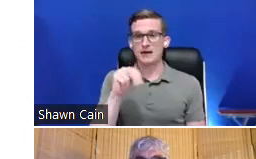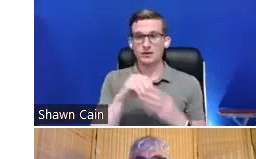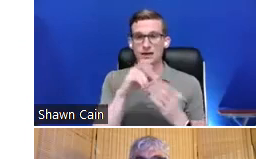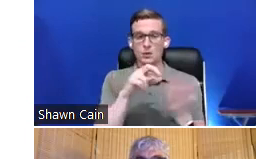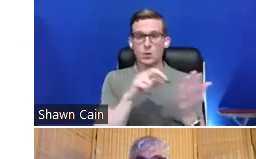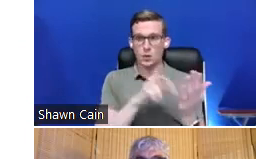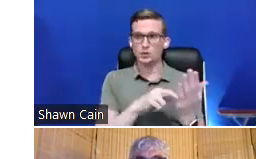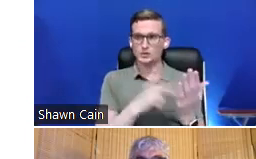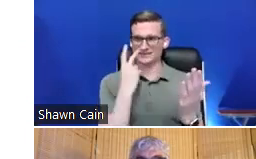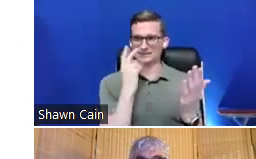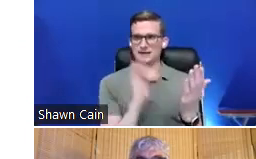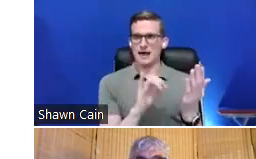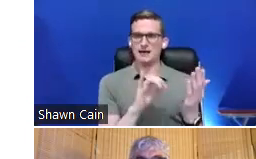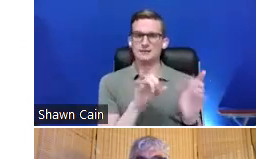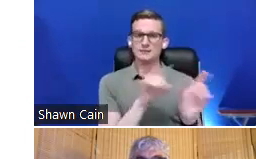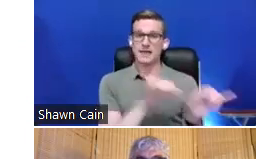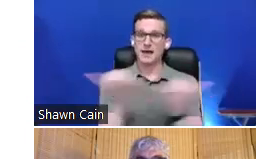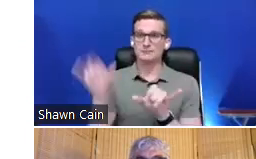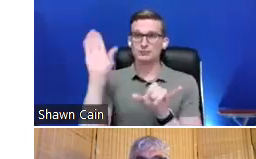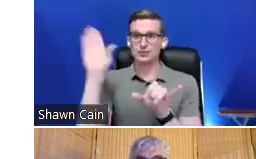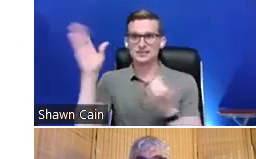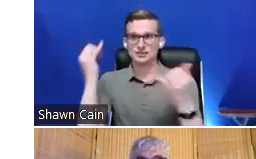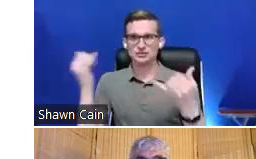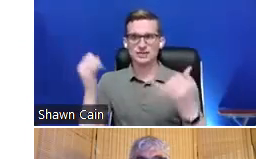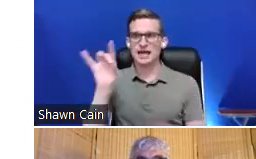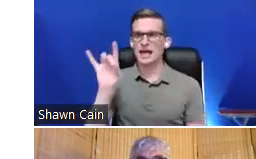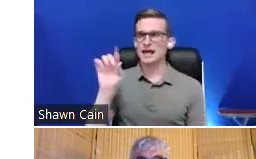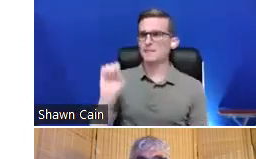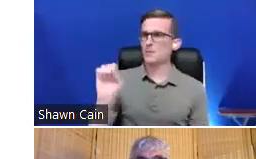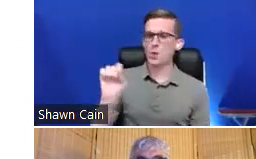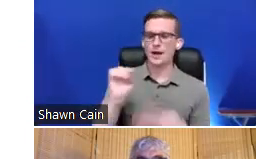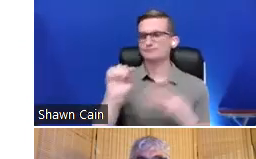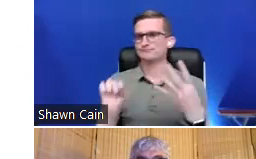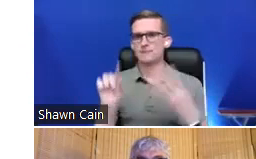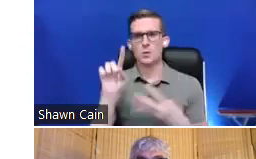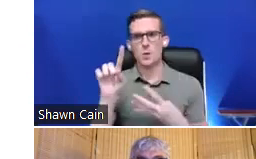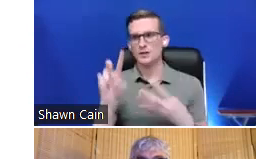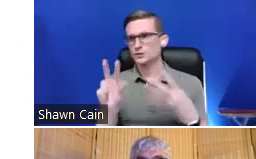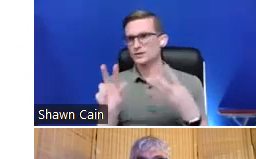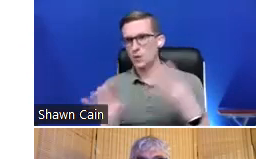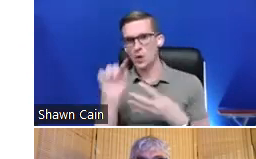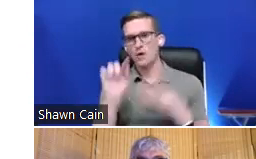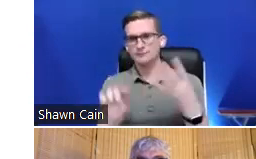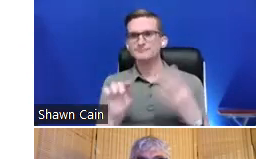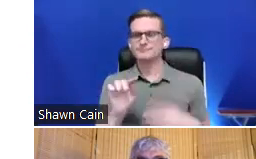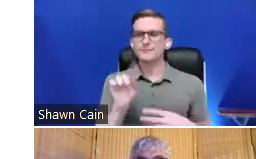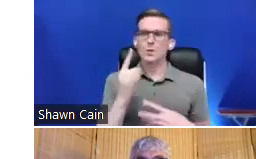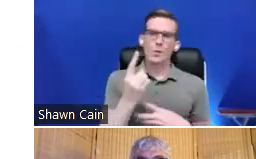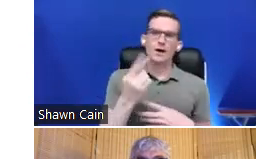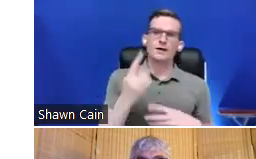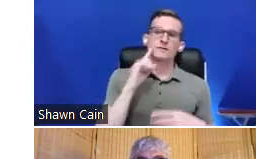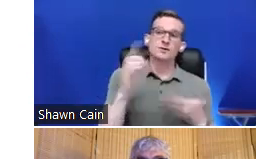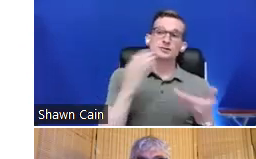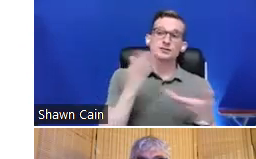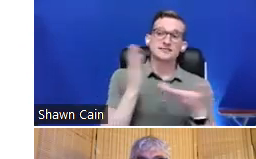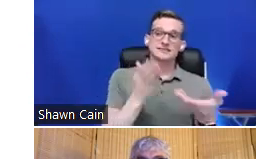presentation today of 8 point whatever number we're looking at. Point 1 is going to cover service delivery and setting.